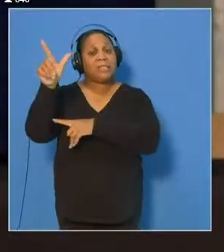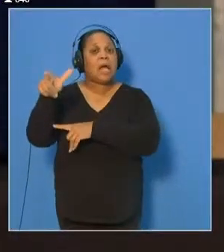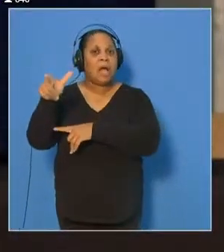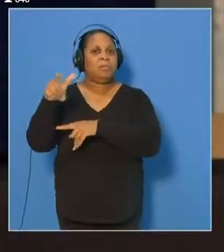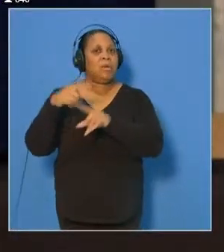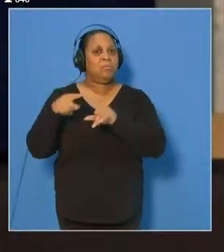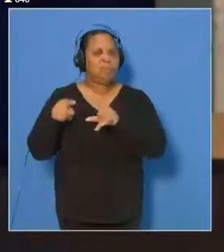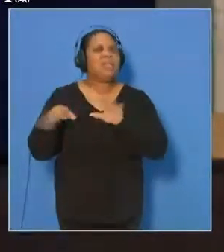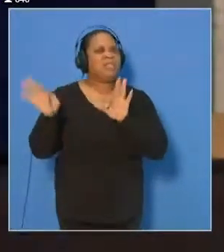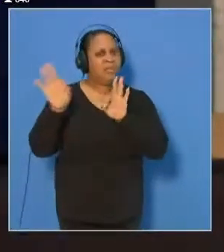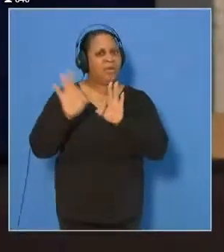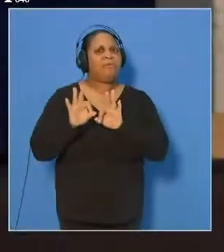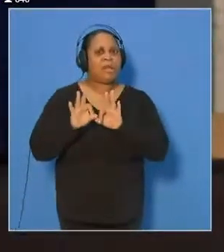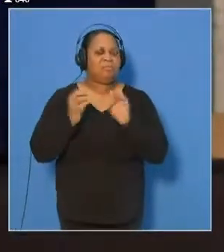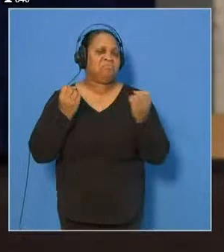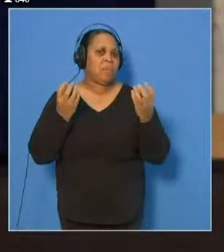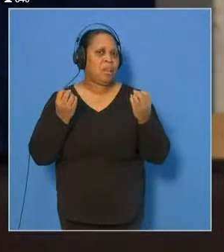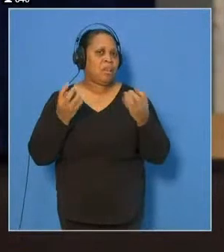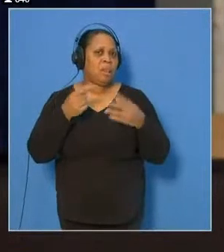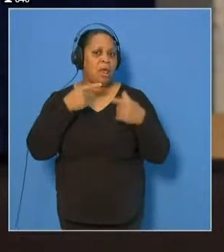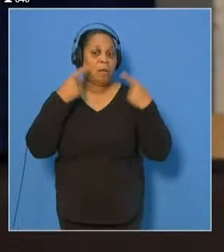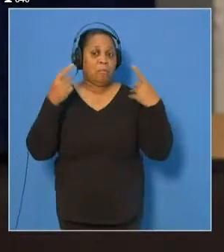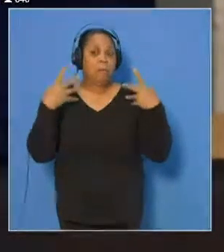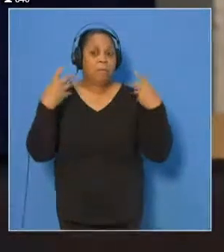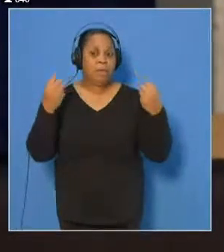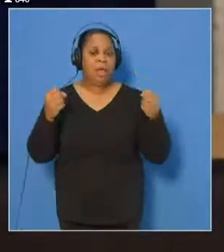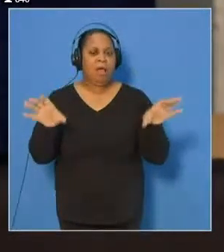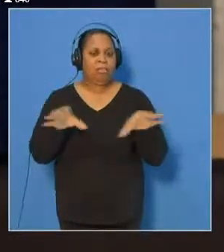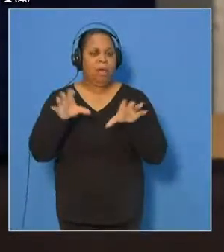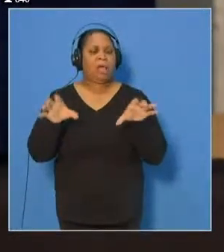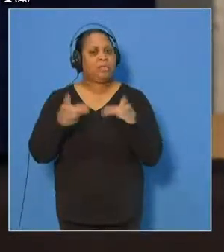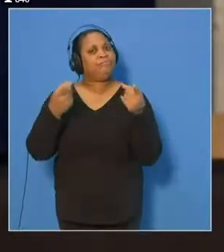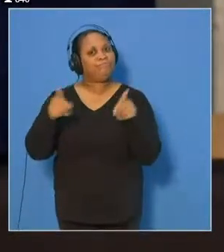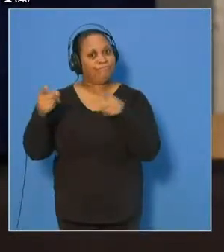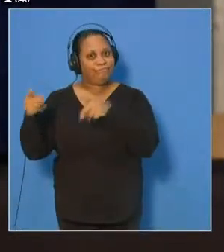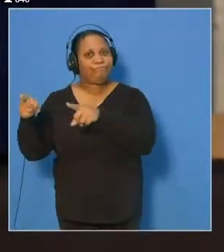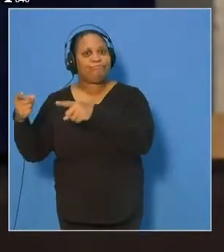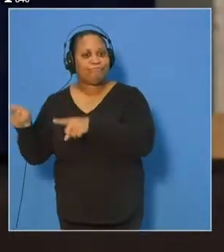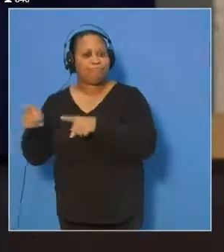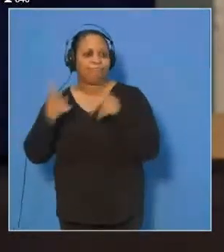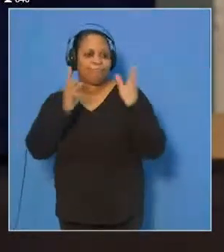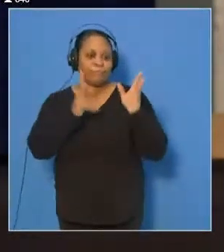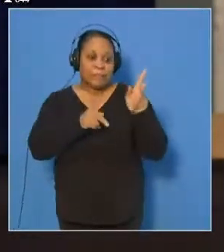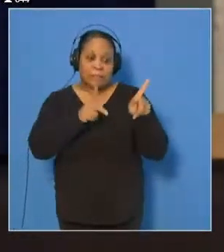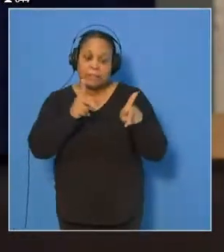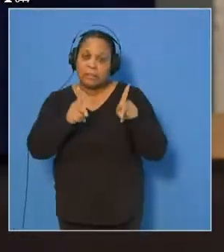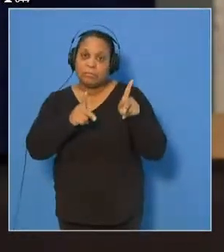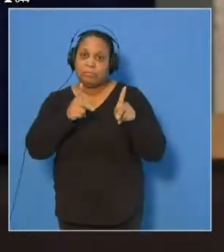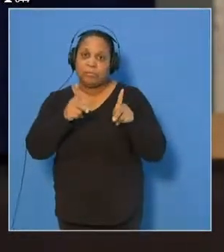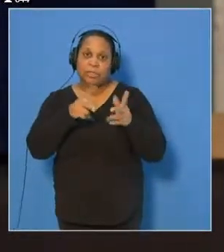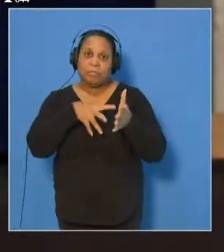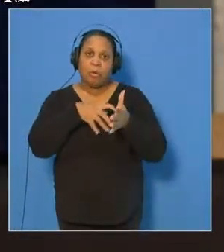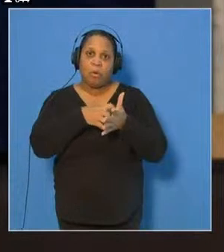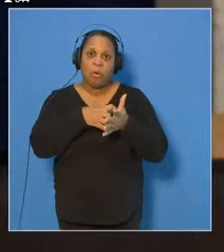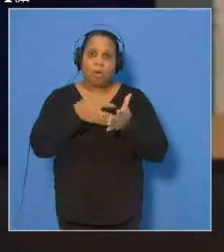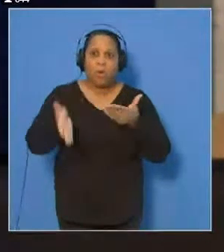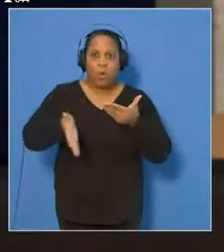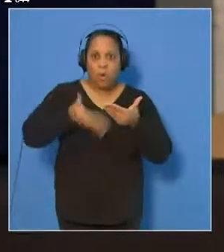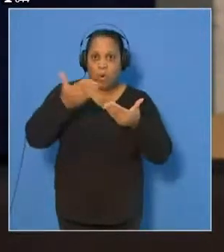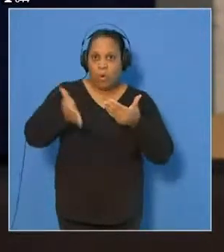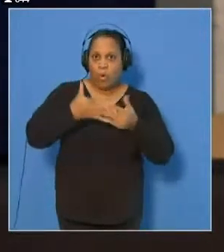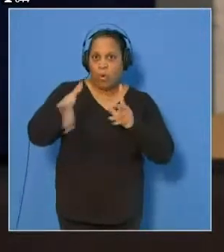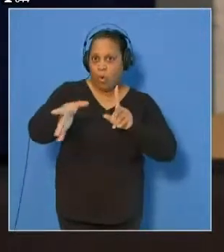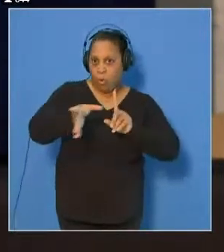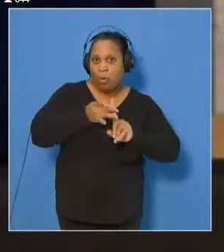very relevant because a lot of public health action then has to take place because these individuals are vulnerable and are in an enclosed